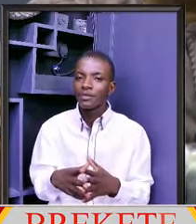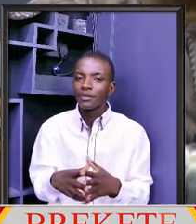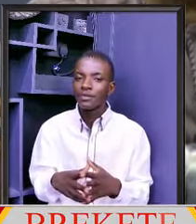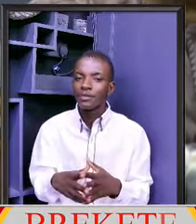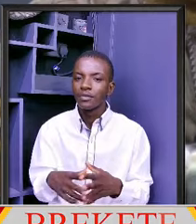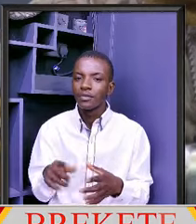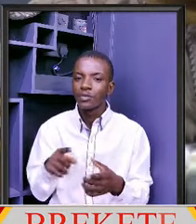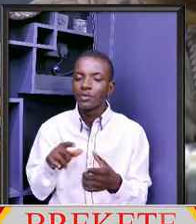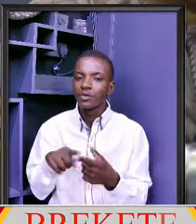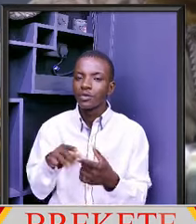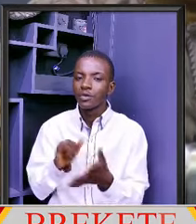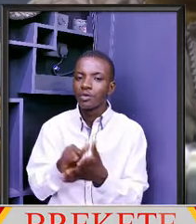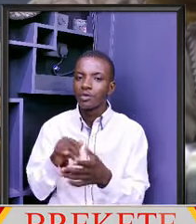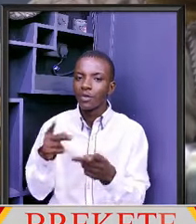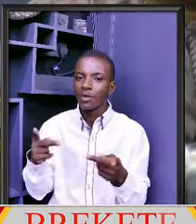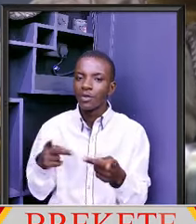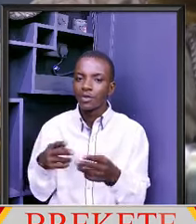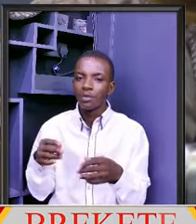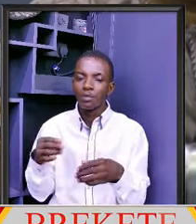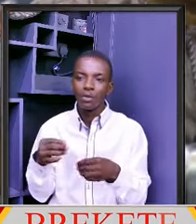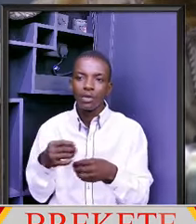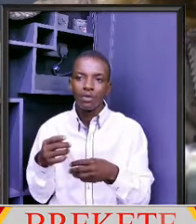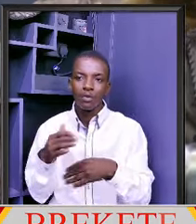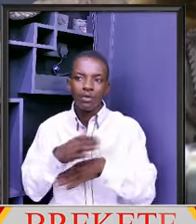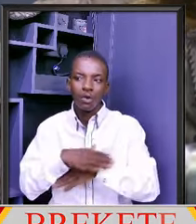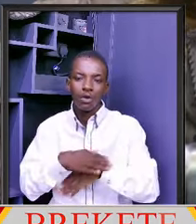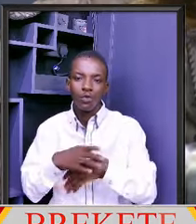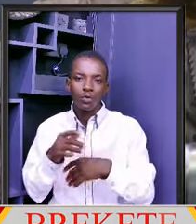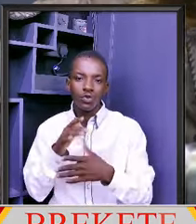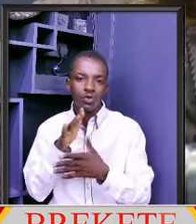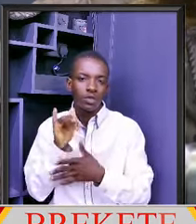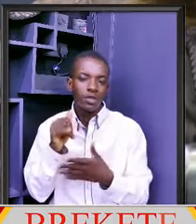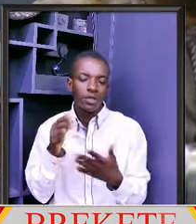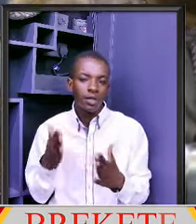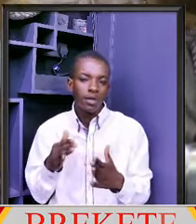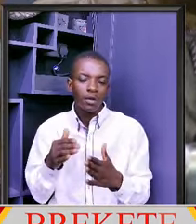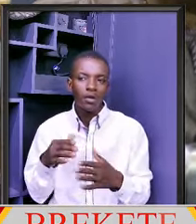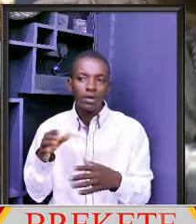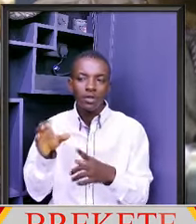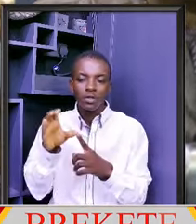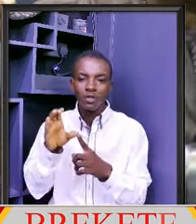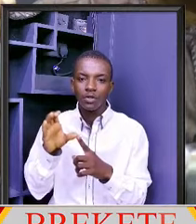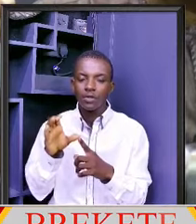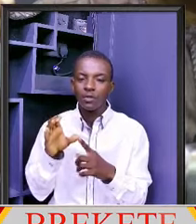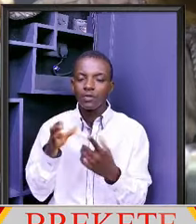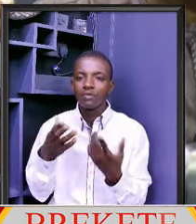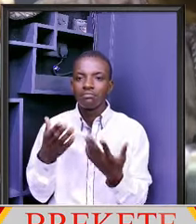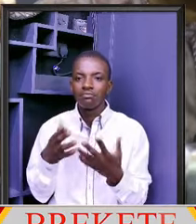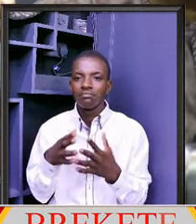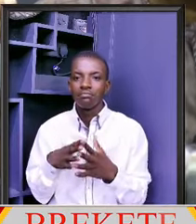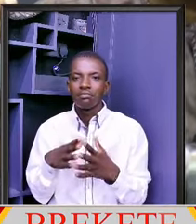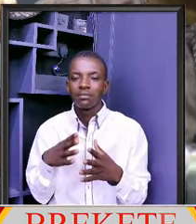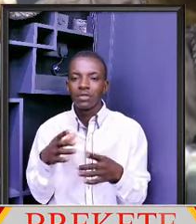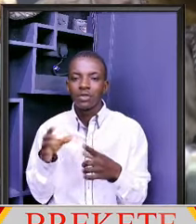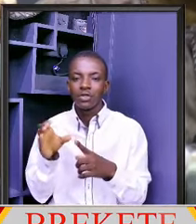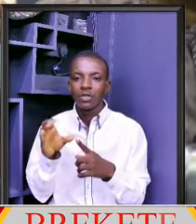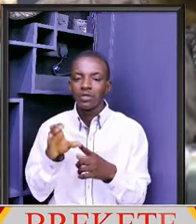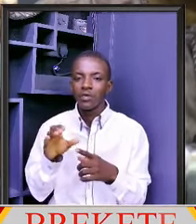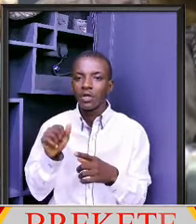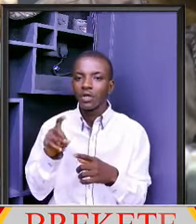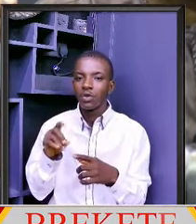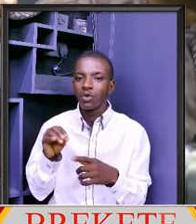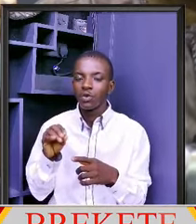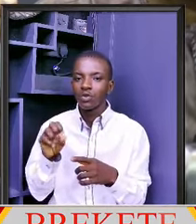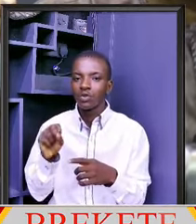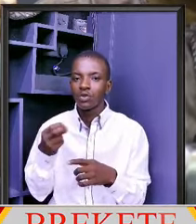when I came to that place, I met the board of trustees. I met Chief Raf Nzurumike, Chief Ado Oshun,